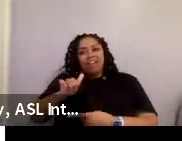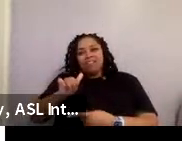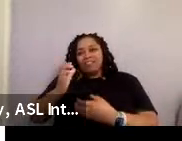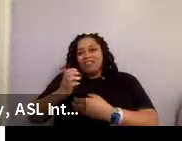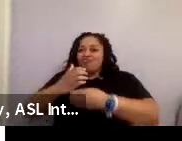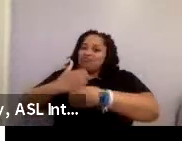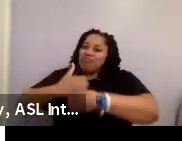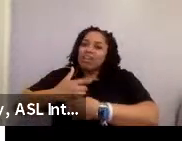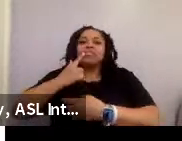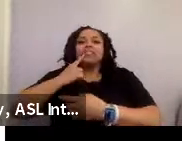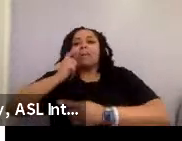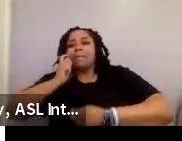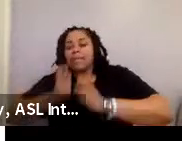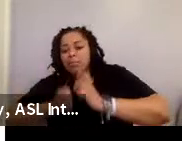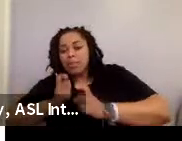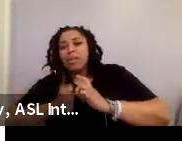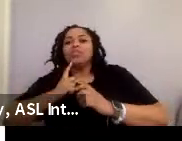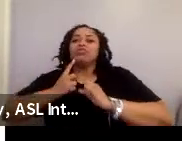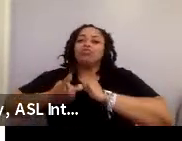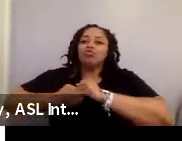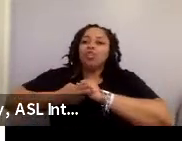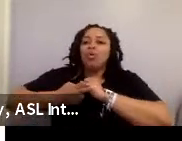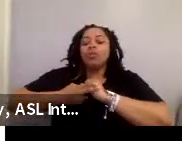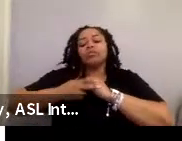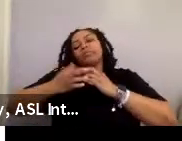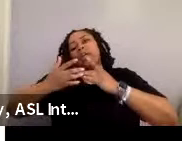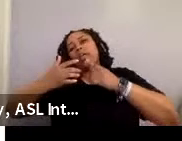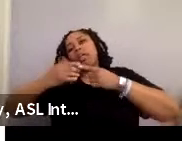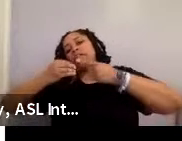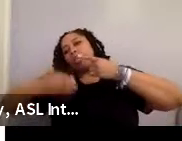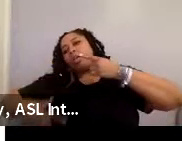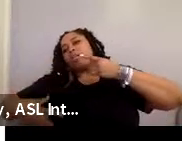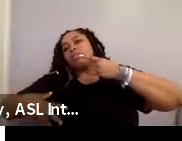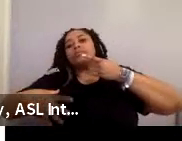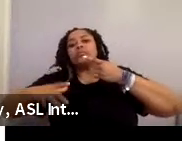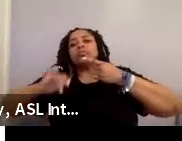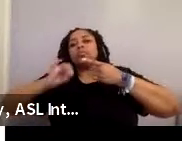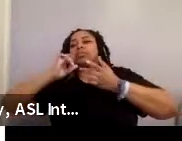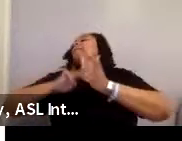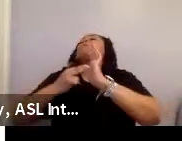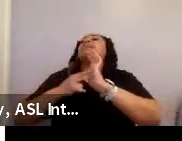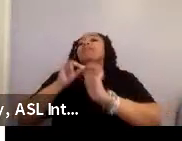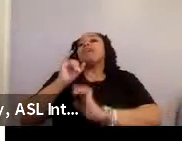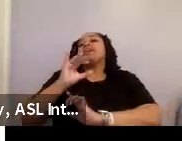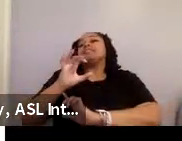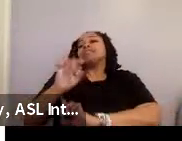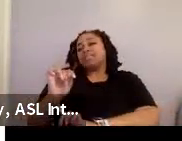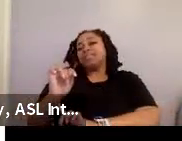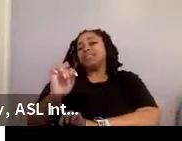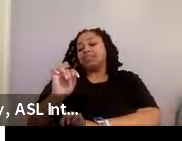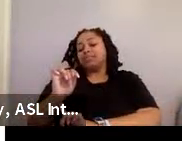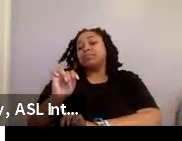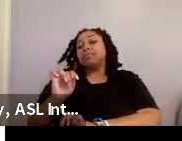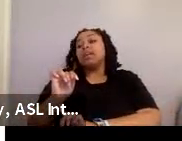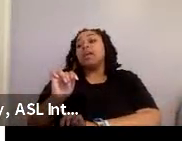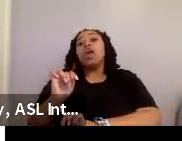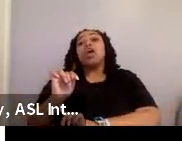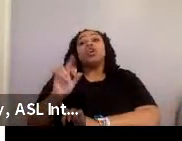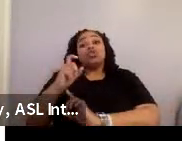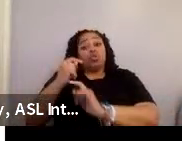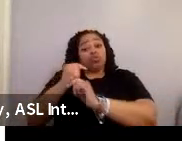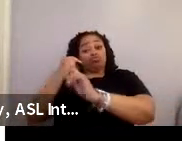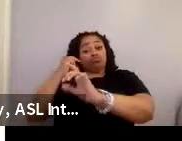creation, manipulation, storage, et cetera, which is the definition of ICT. So while a truck